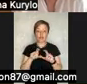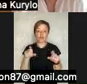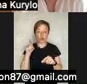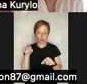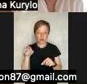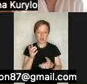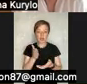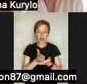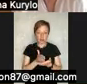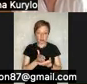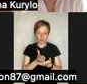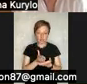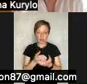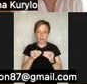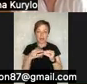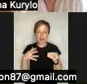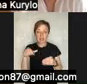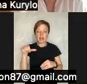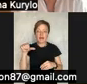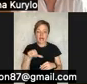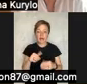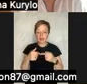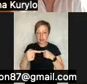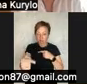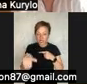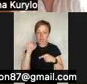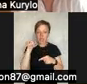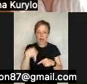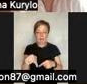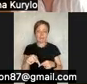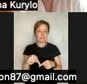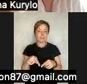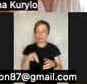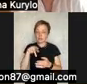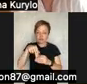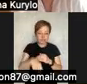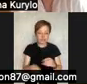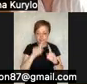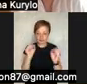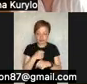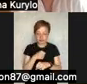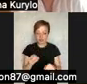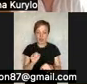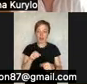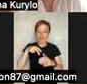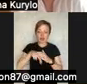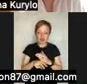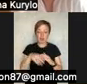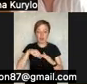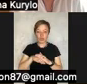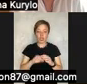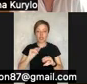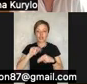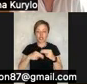that there is no bomb shelter in our building. The closest bomb shelter is in the school, which is located 15